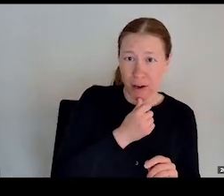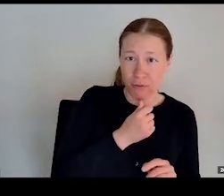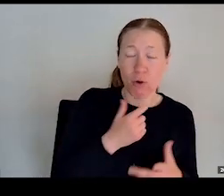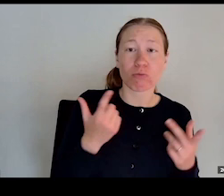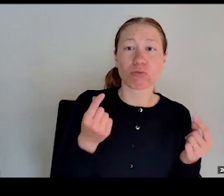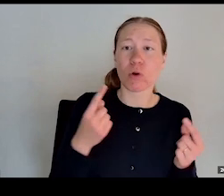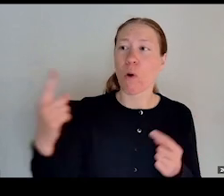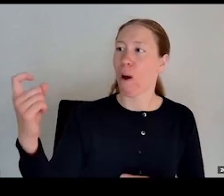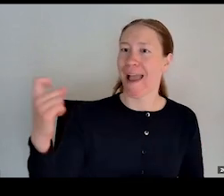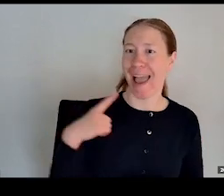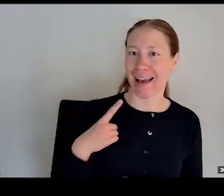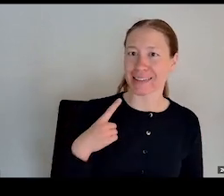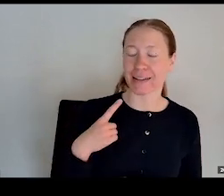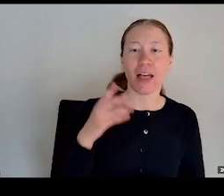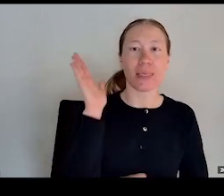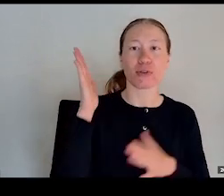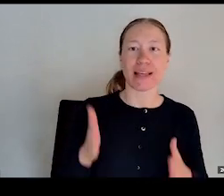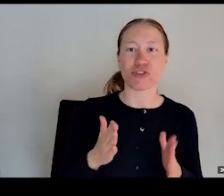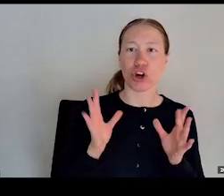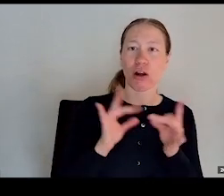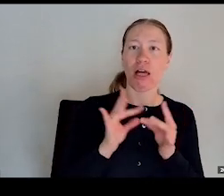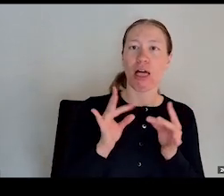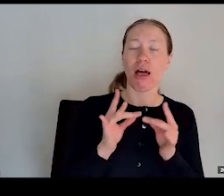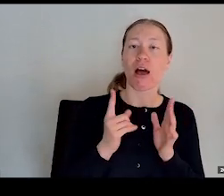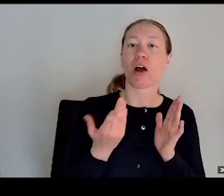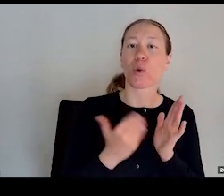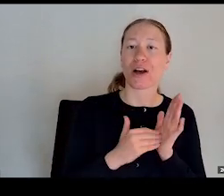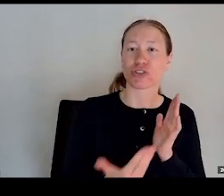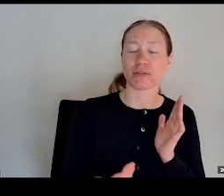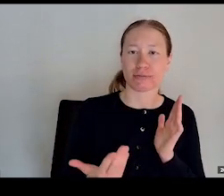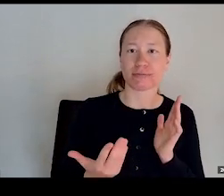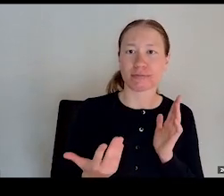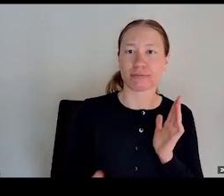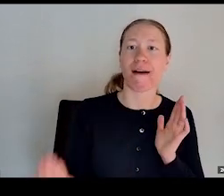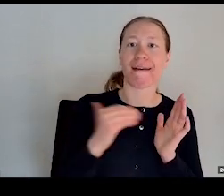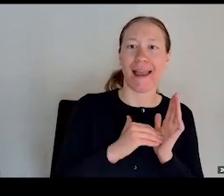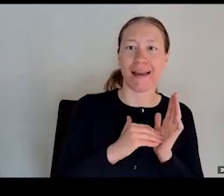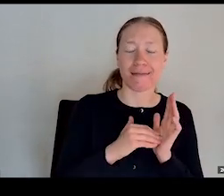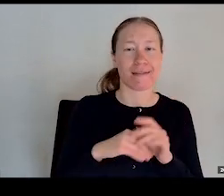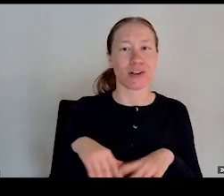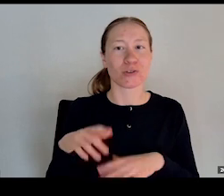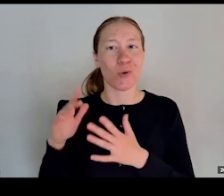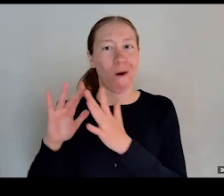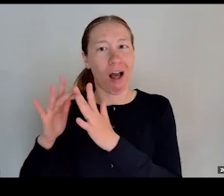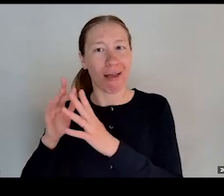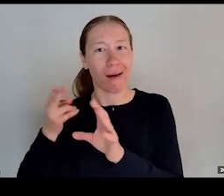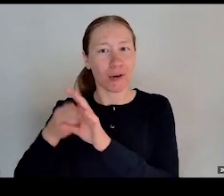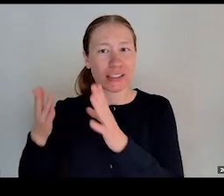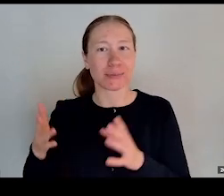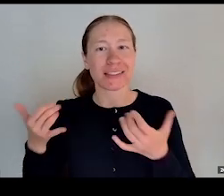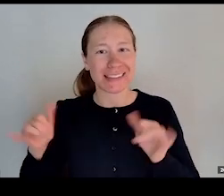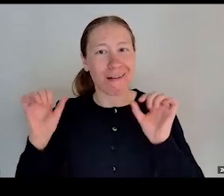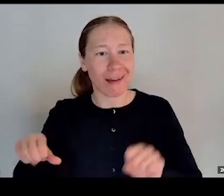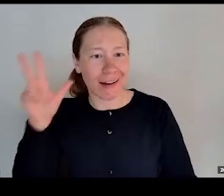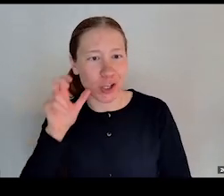to repeat that into the microphone so that those who are attending remotely still are able to hear the same questions as if they were in the room. You